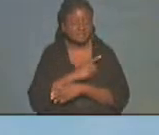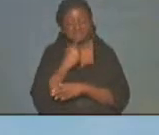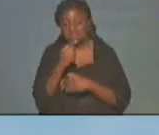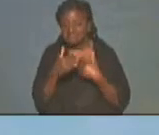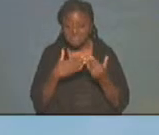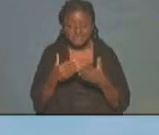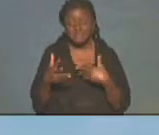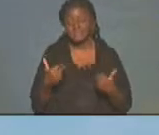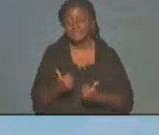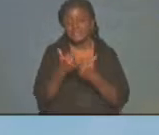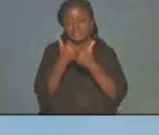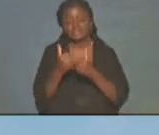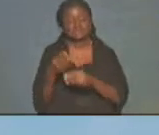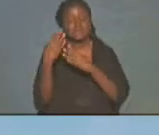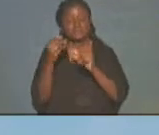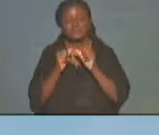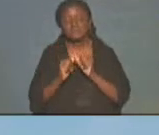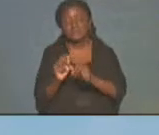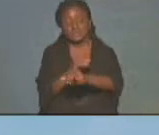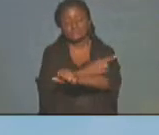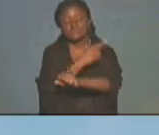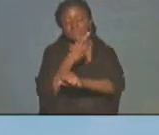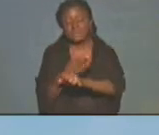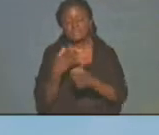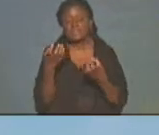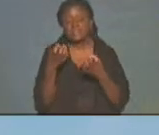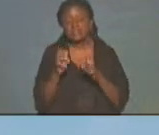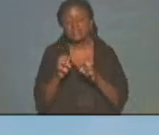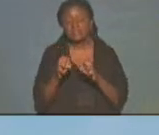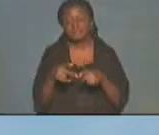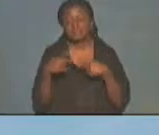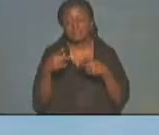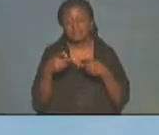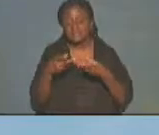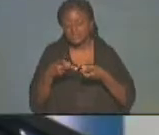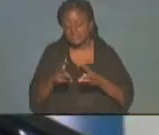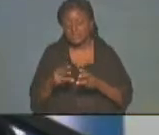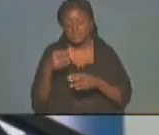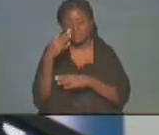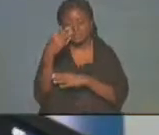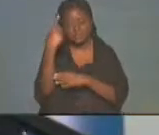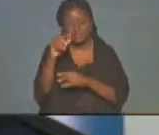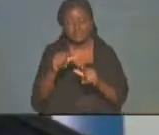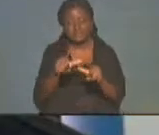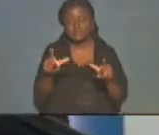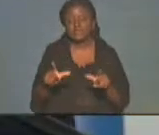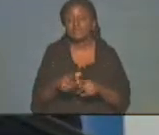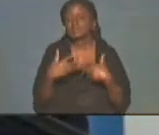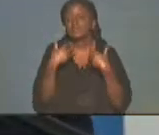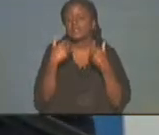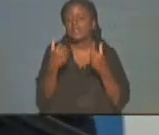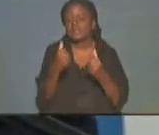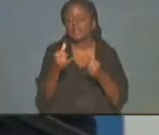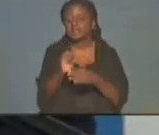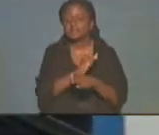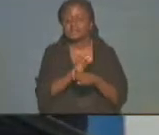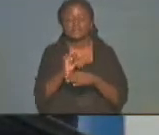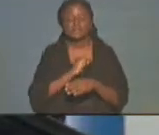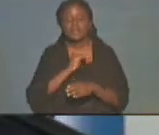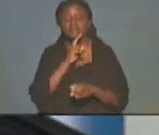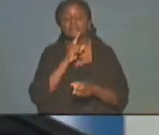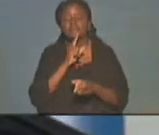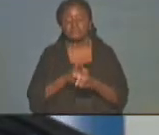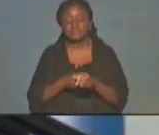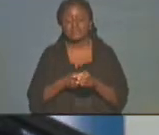resilient. He hopes the event provides a pathway forward for the local health sector. I am a firm believer that when we